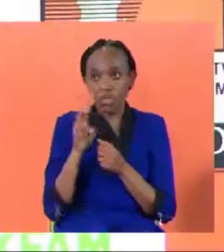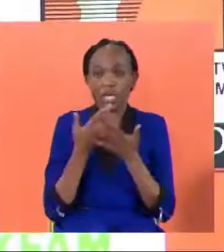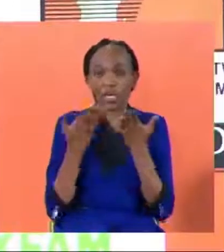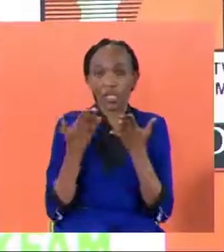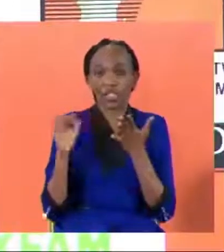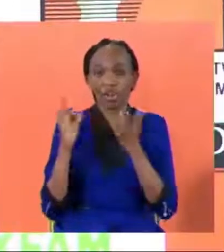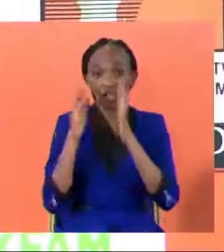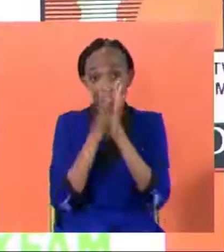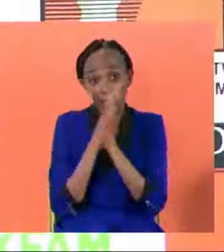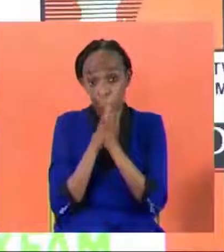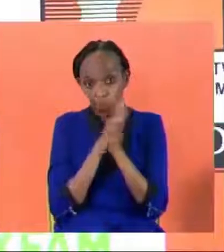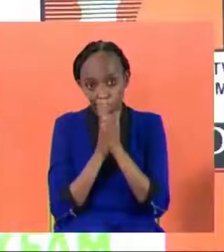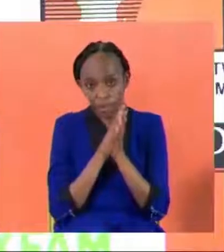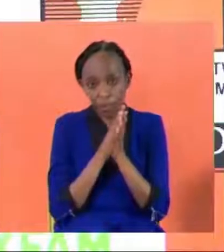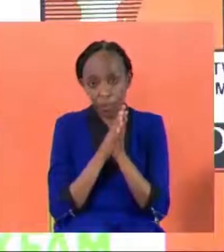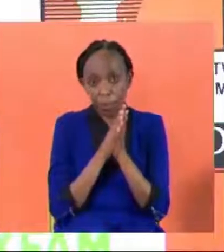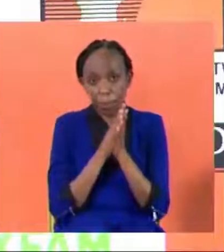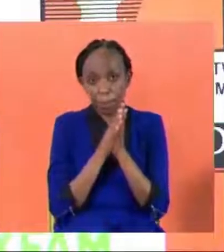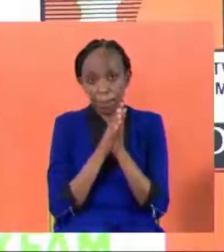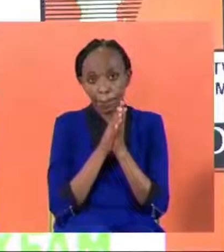of the stories and